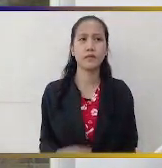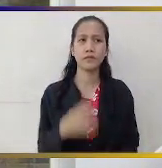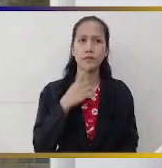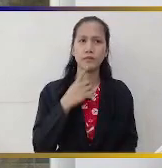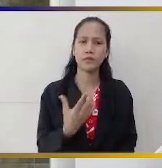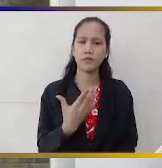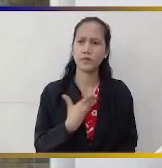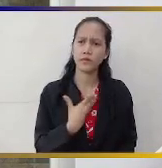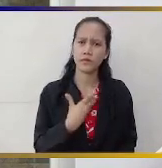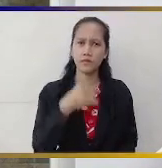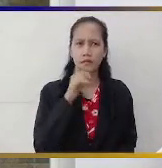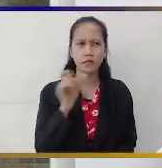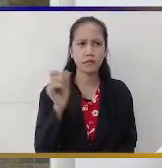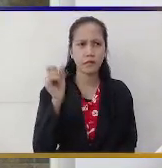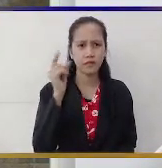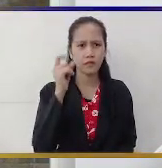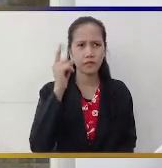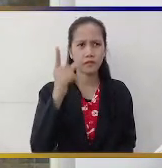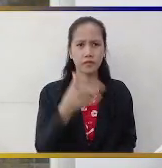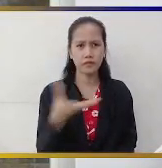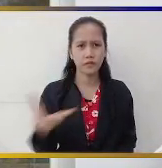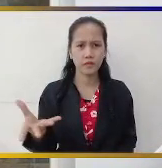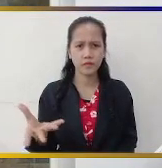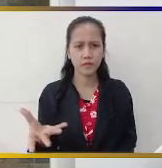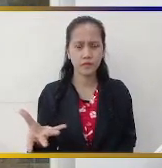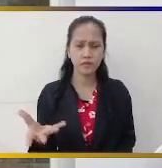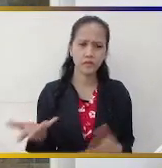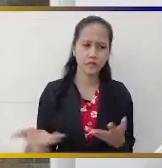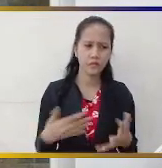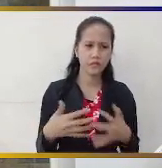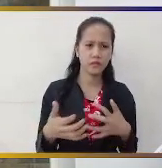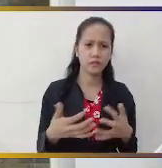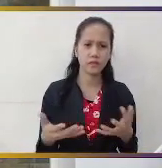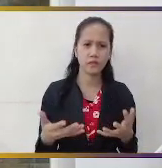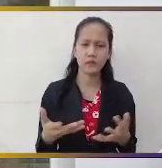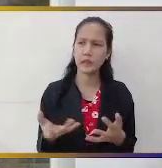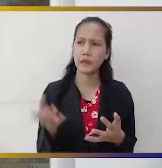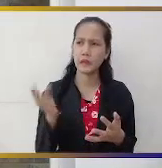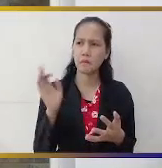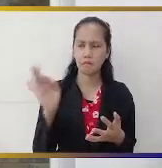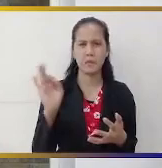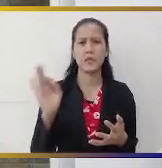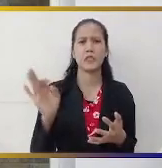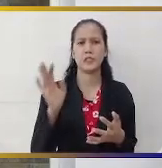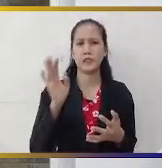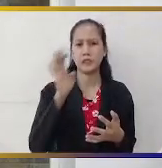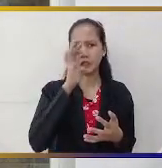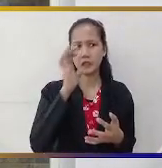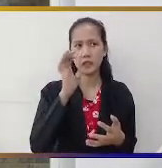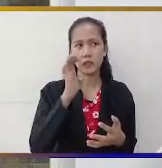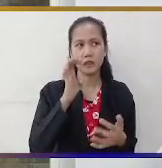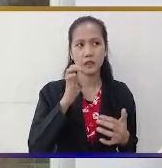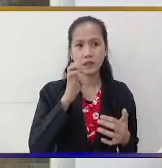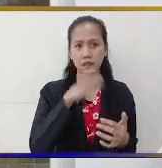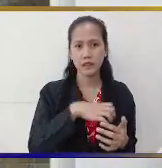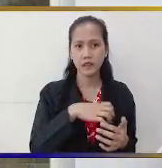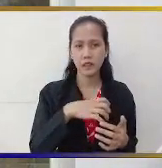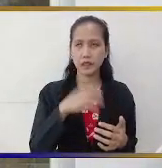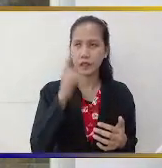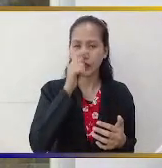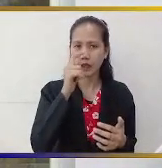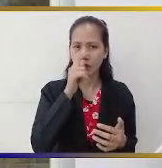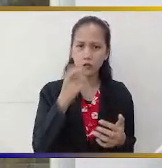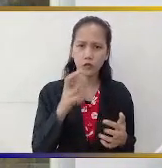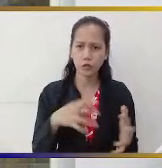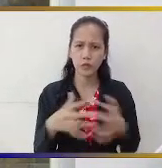understand exactly what that pastor was preaching. He preached in English. He preached too fast. It's his experience. I don't understand it,